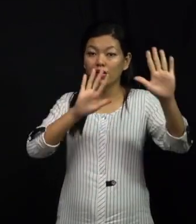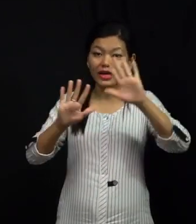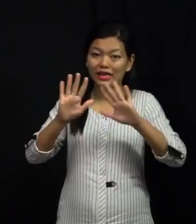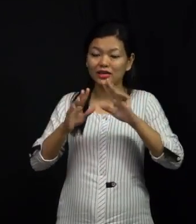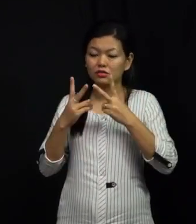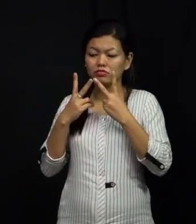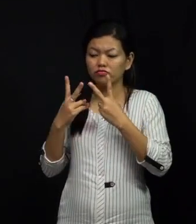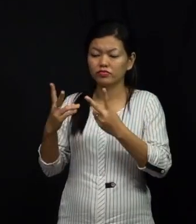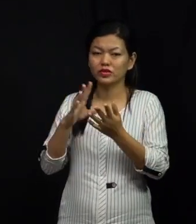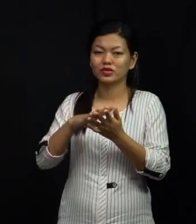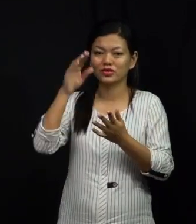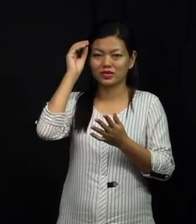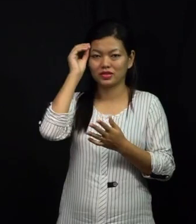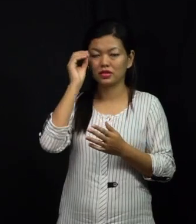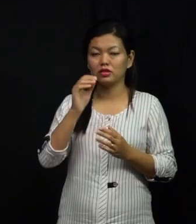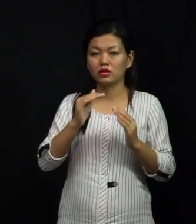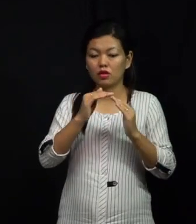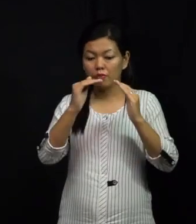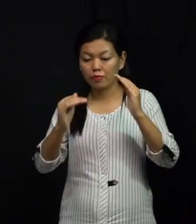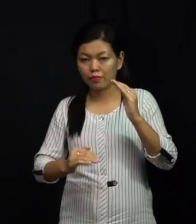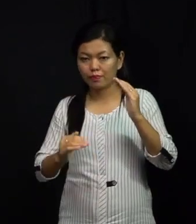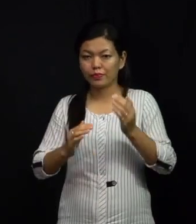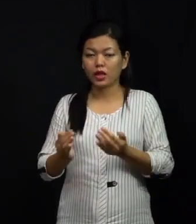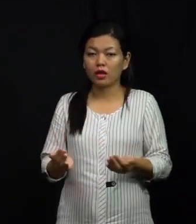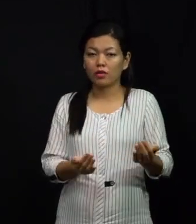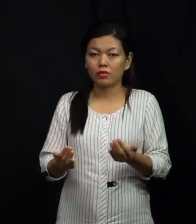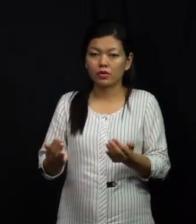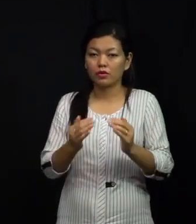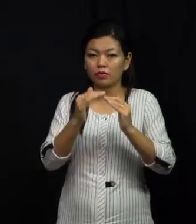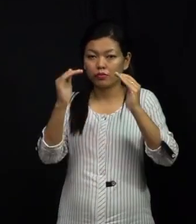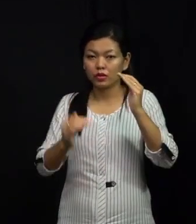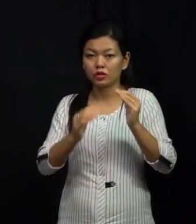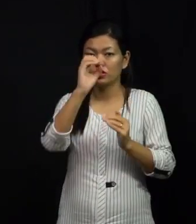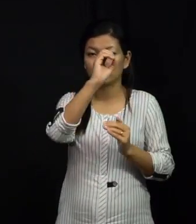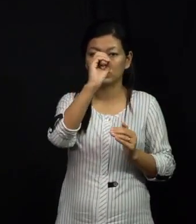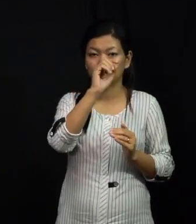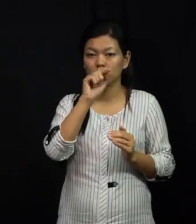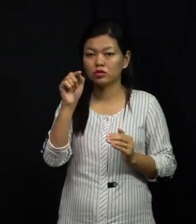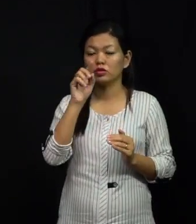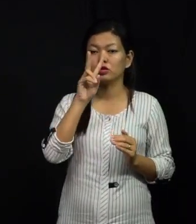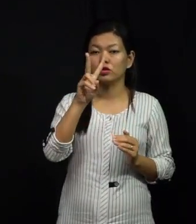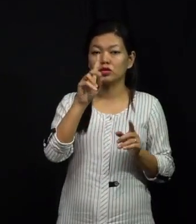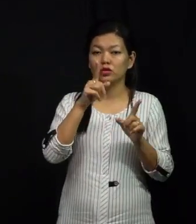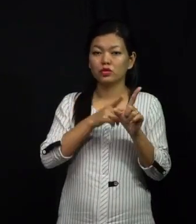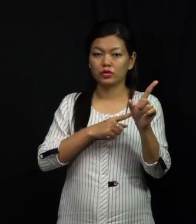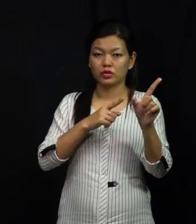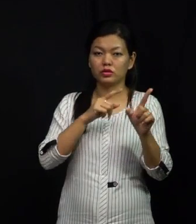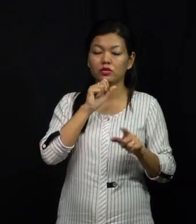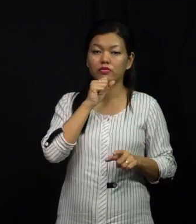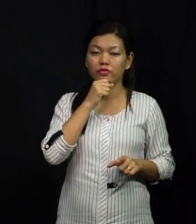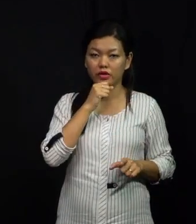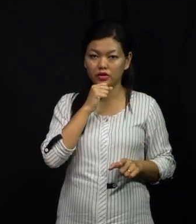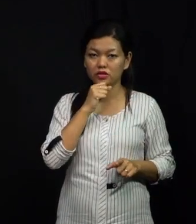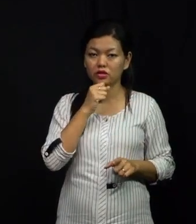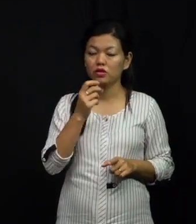baby below 2 years of age, from their physical development, social development,